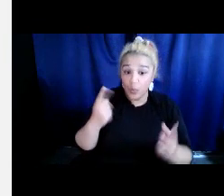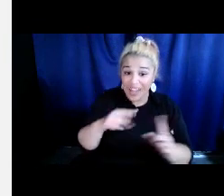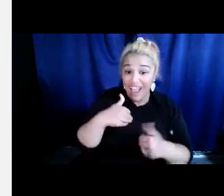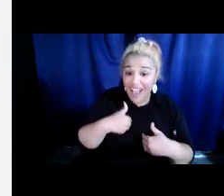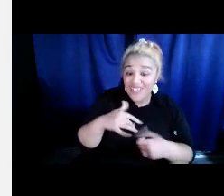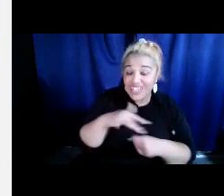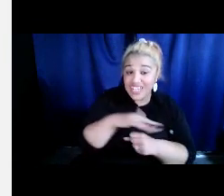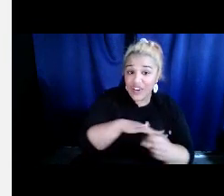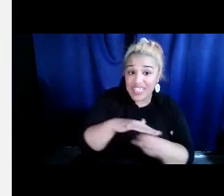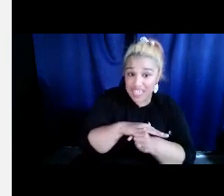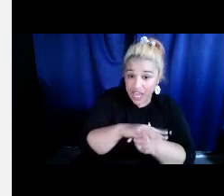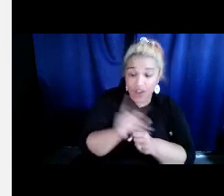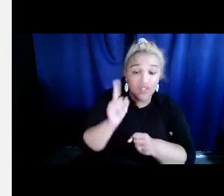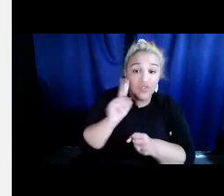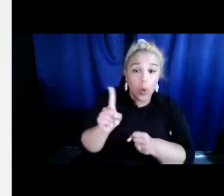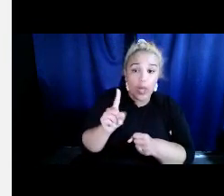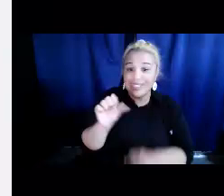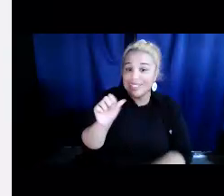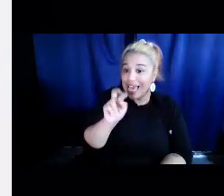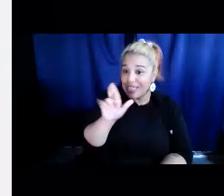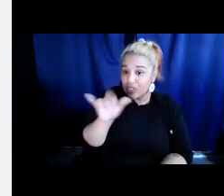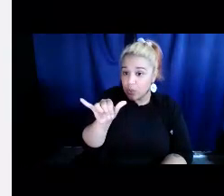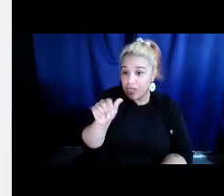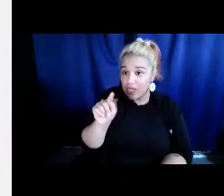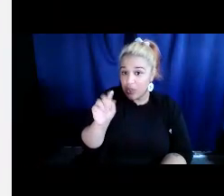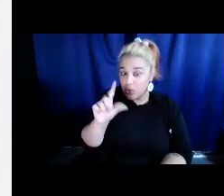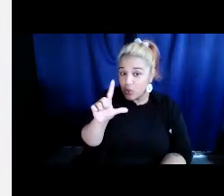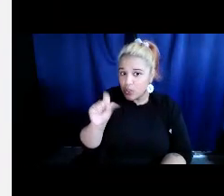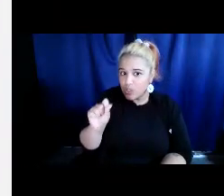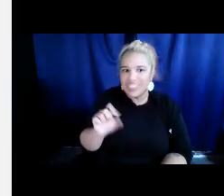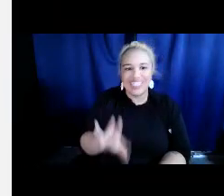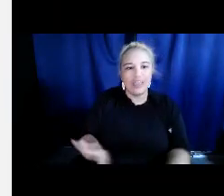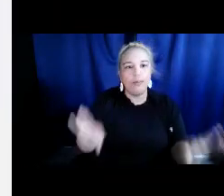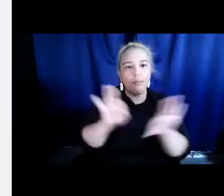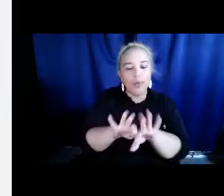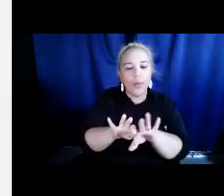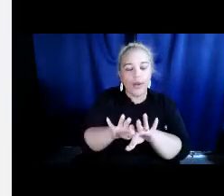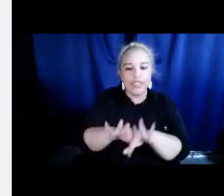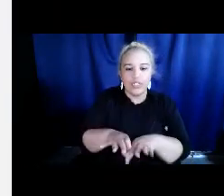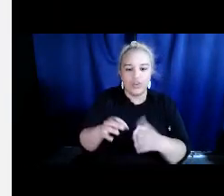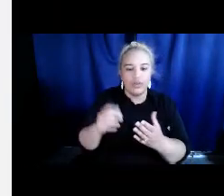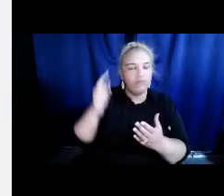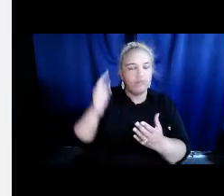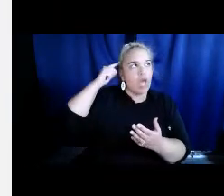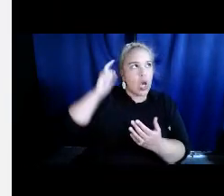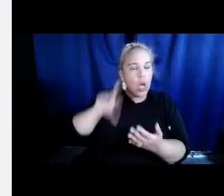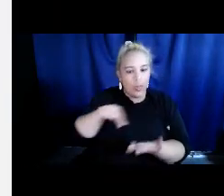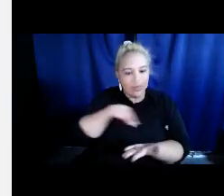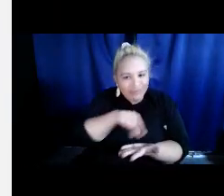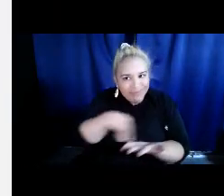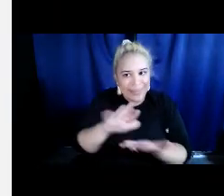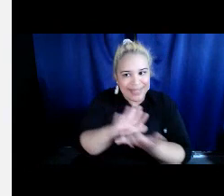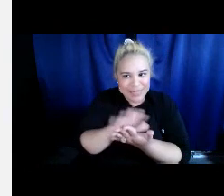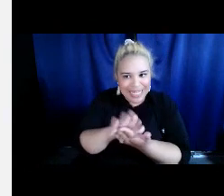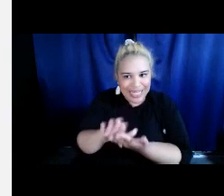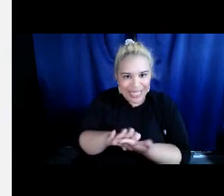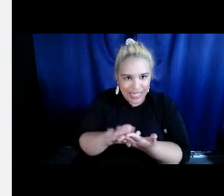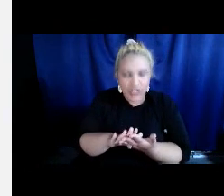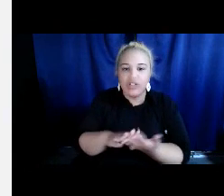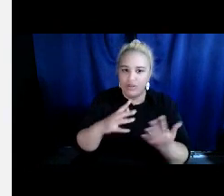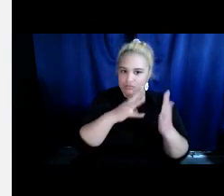and the organization of items, like placing all fidgets at a centralized location for individuals to access, use, and return,